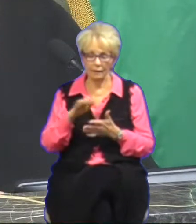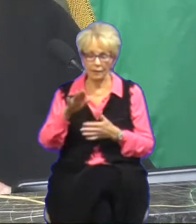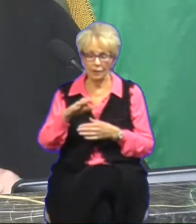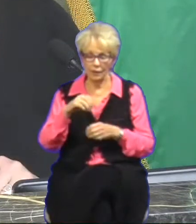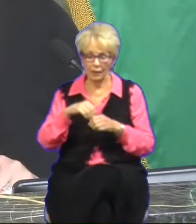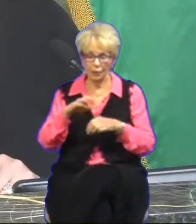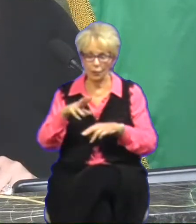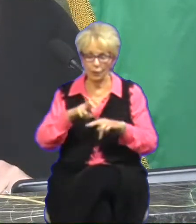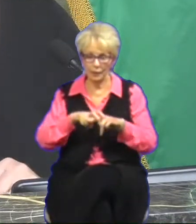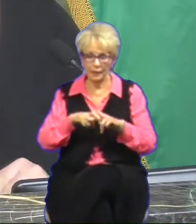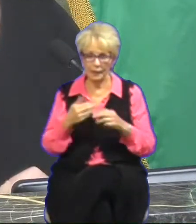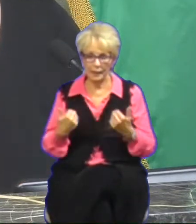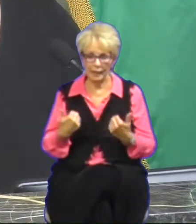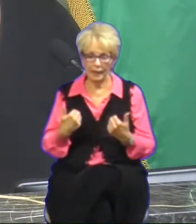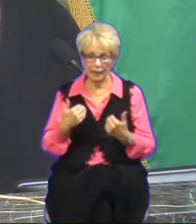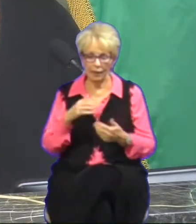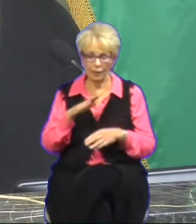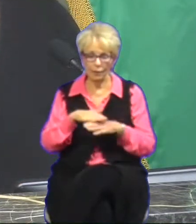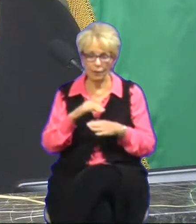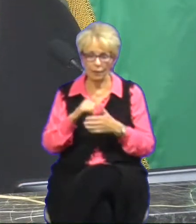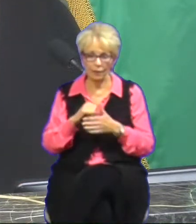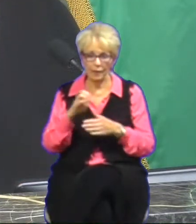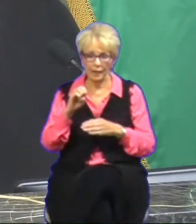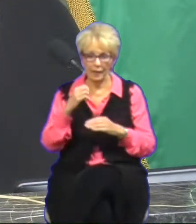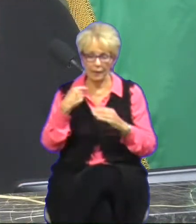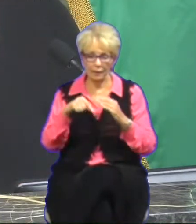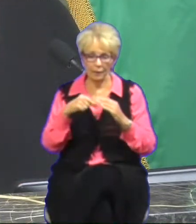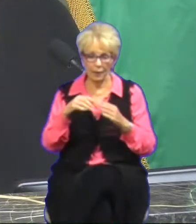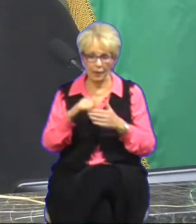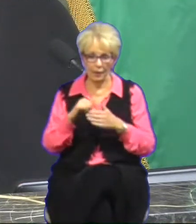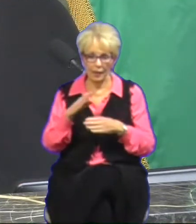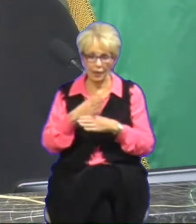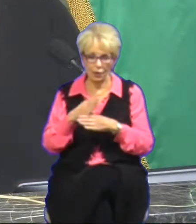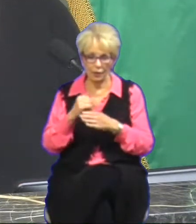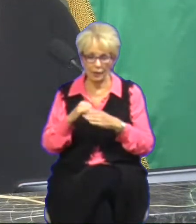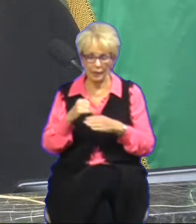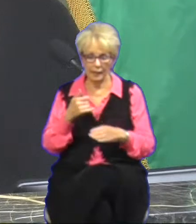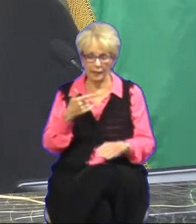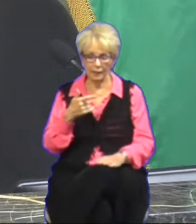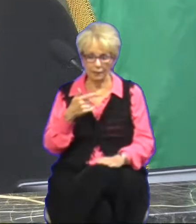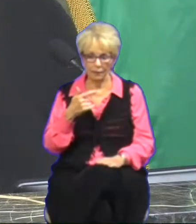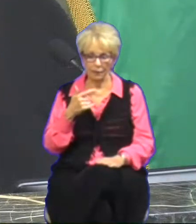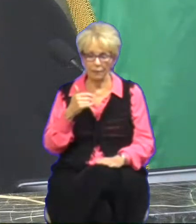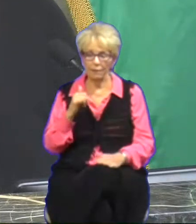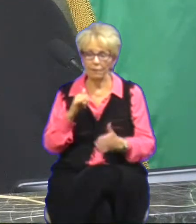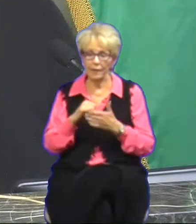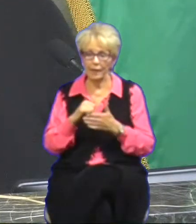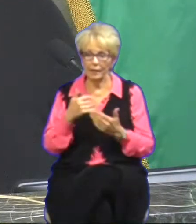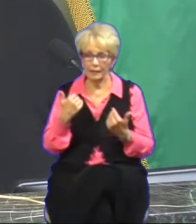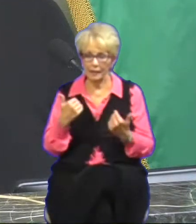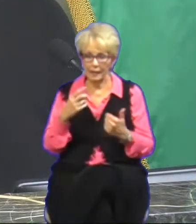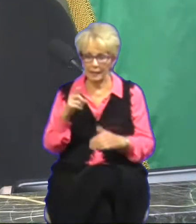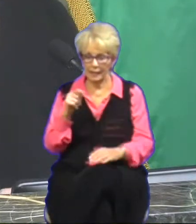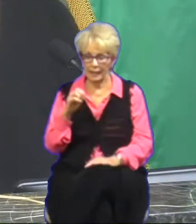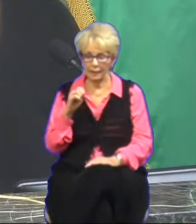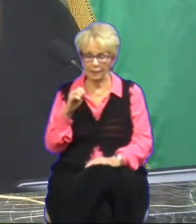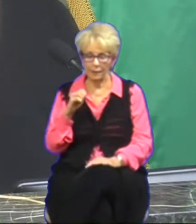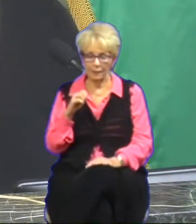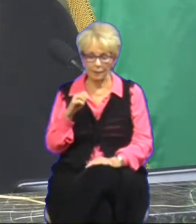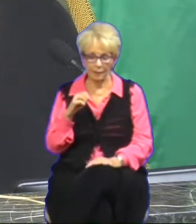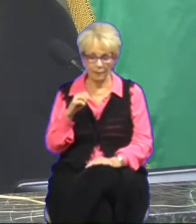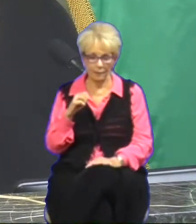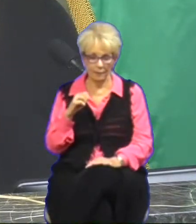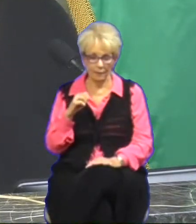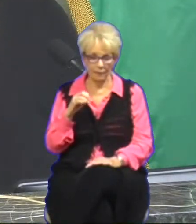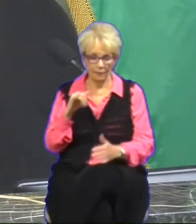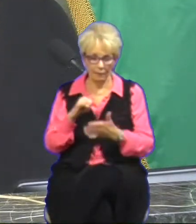tonight, and it's on an email from Sharon to Kelly that is dated today. And